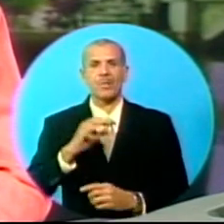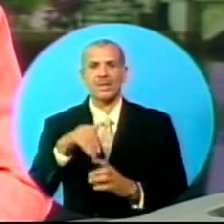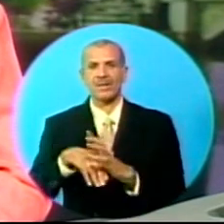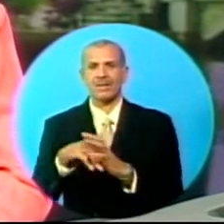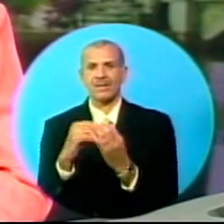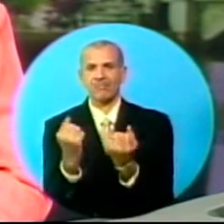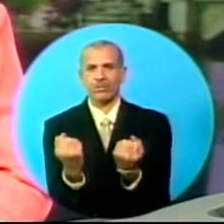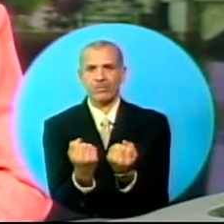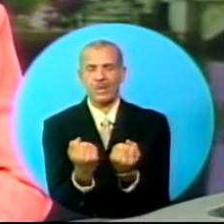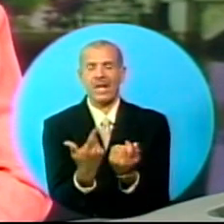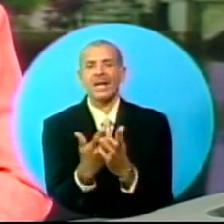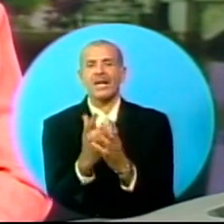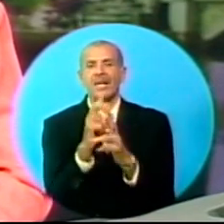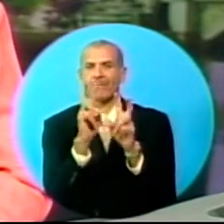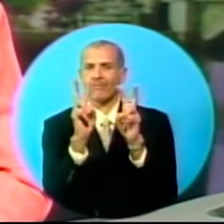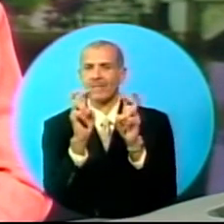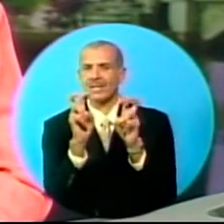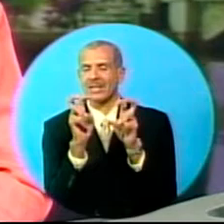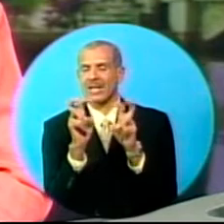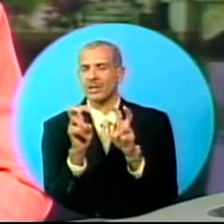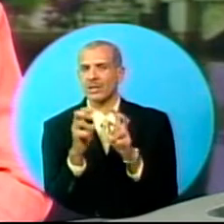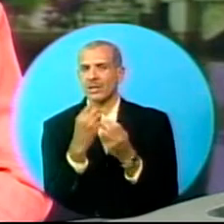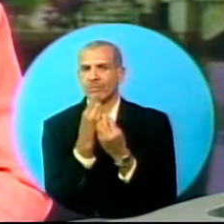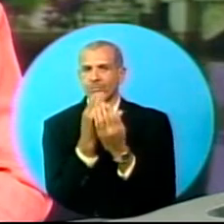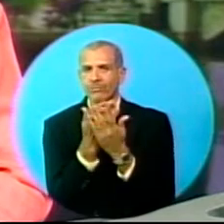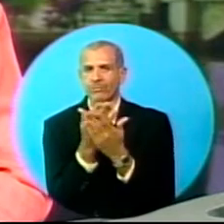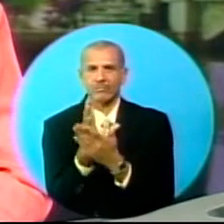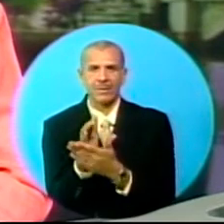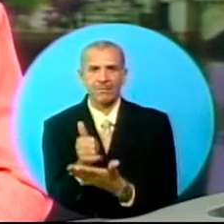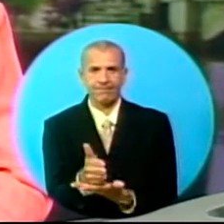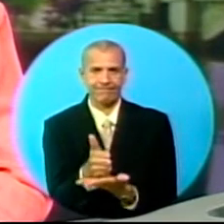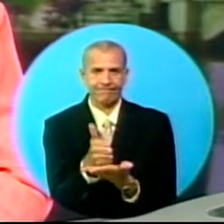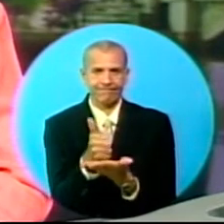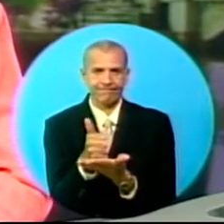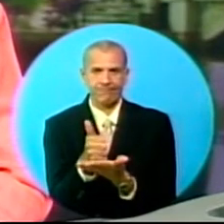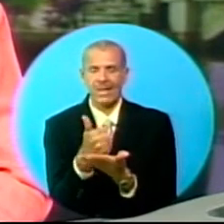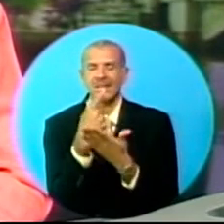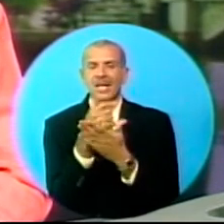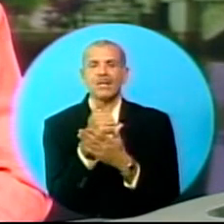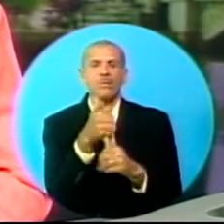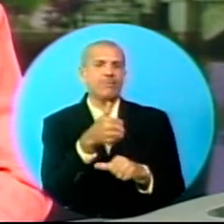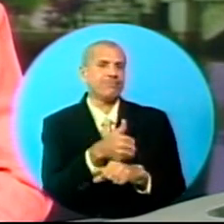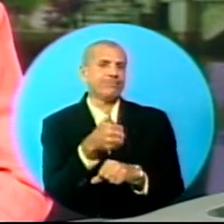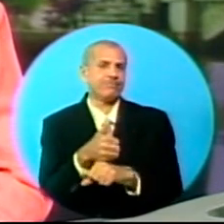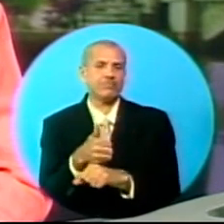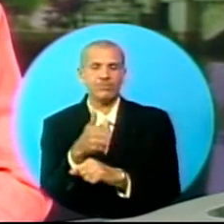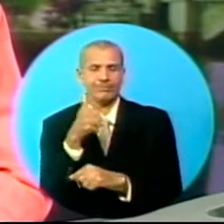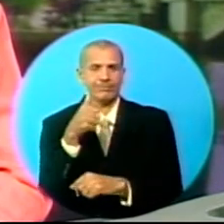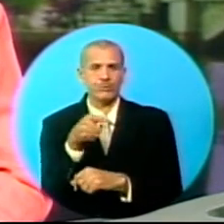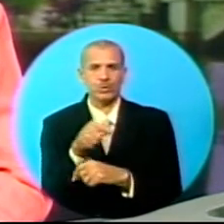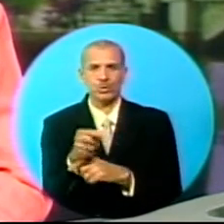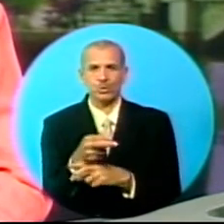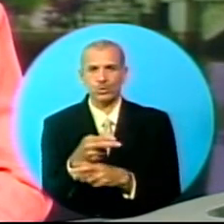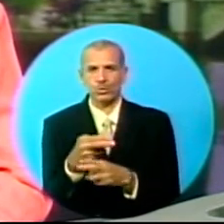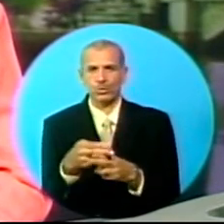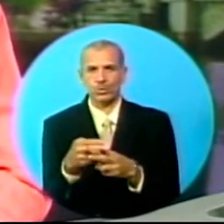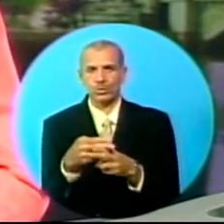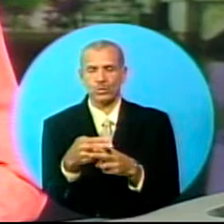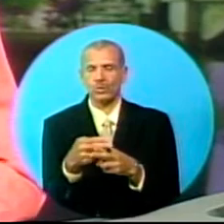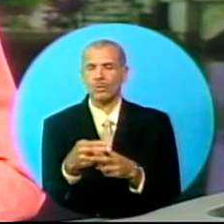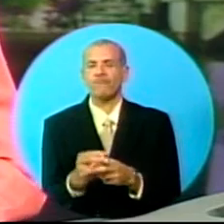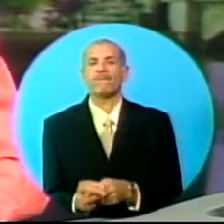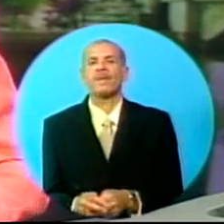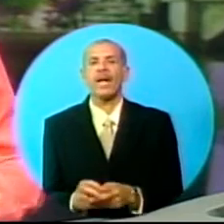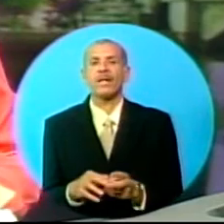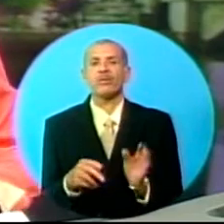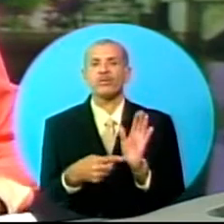lawmen with their investigations. CBC News understands that charges are expected to be laid soon. The abuse case was first highlighted